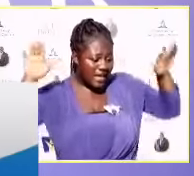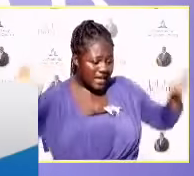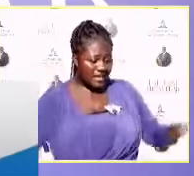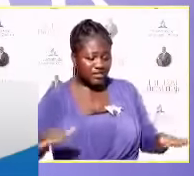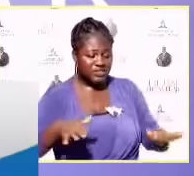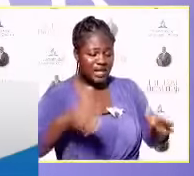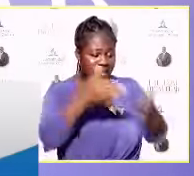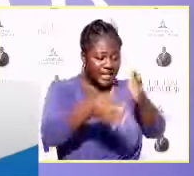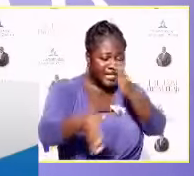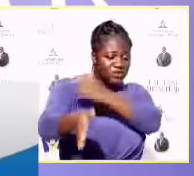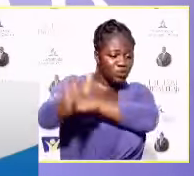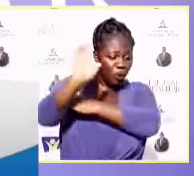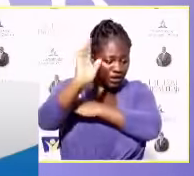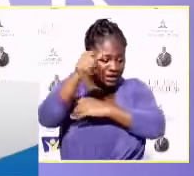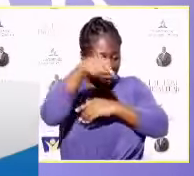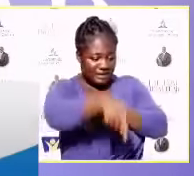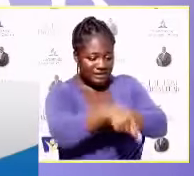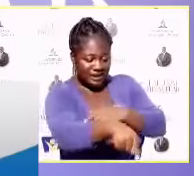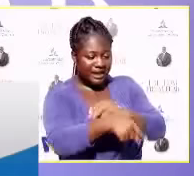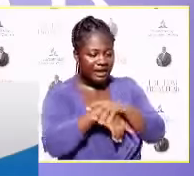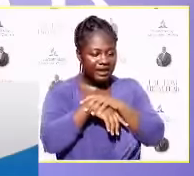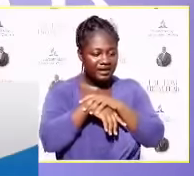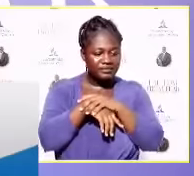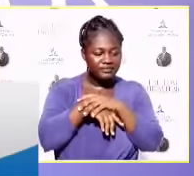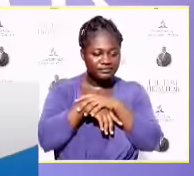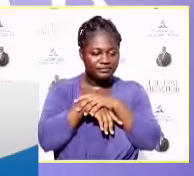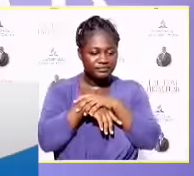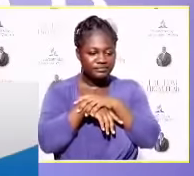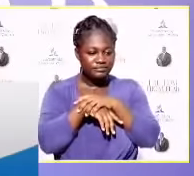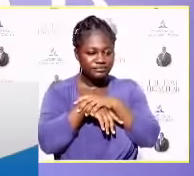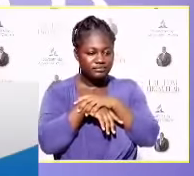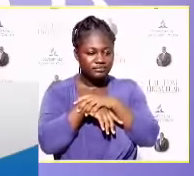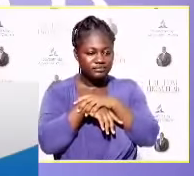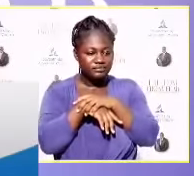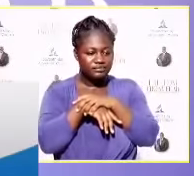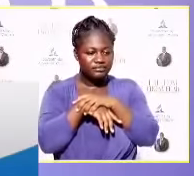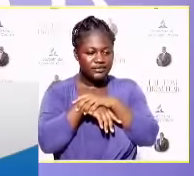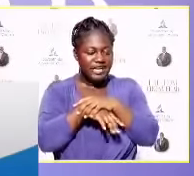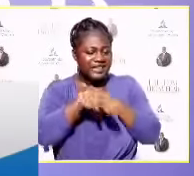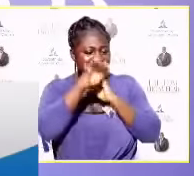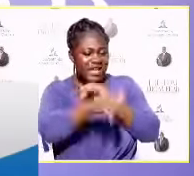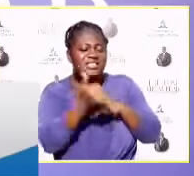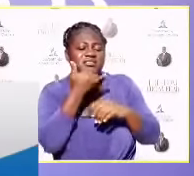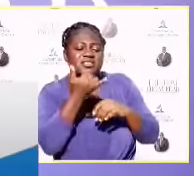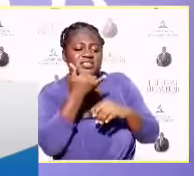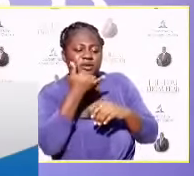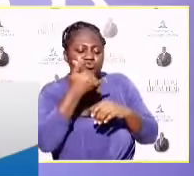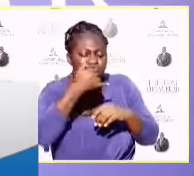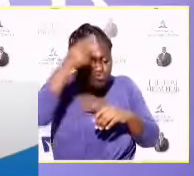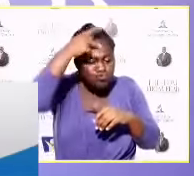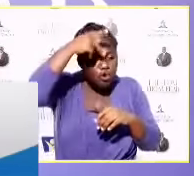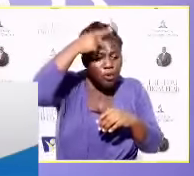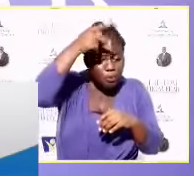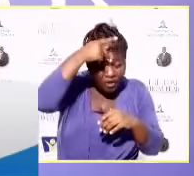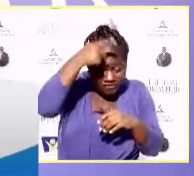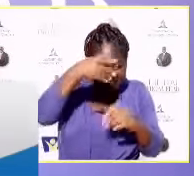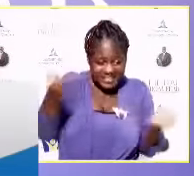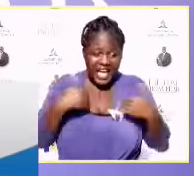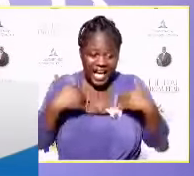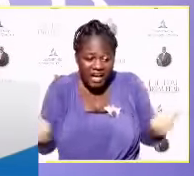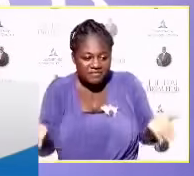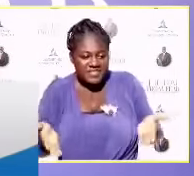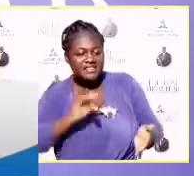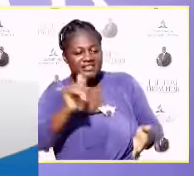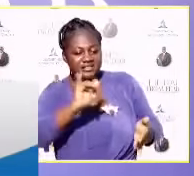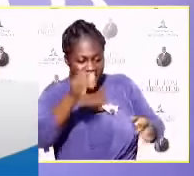that rebelled against him, he will judge the false prophets. And your son by idea, and your number one almost so air